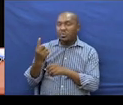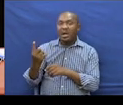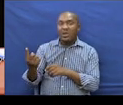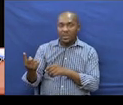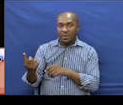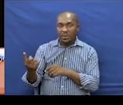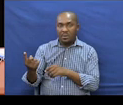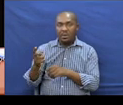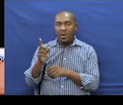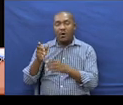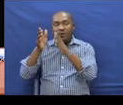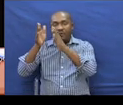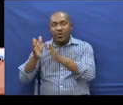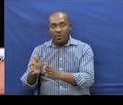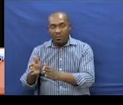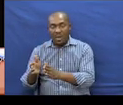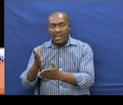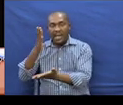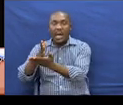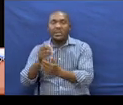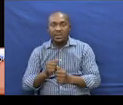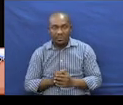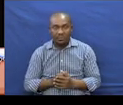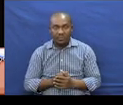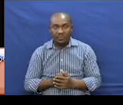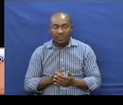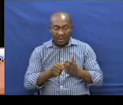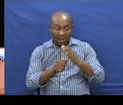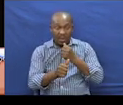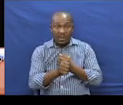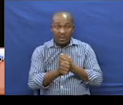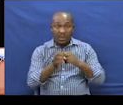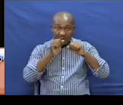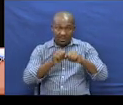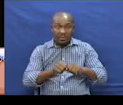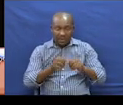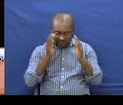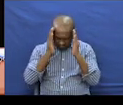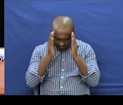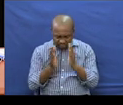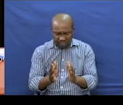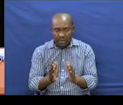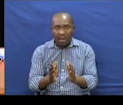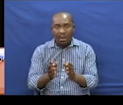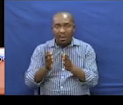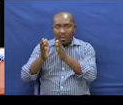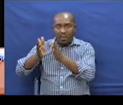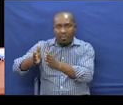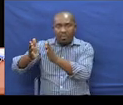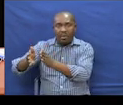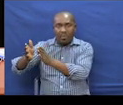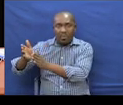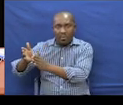exists, readers have to always observe human rights. Human rights are